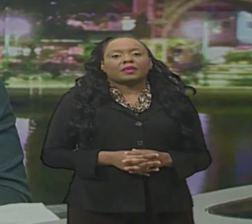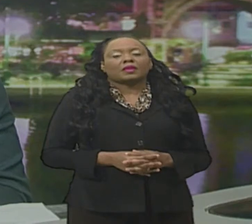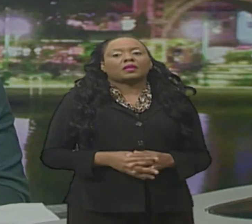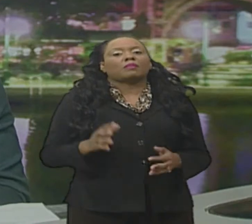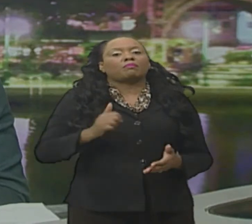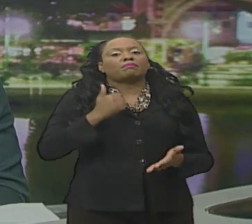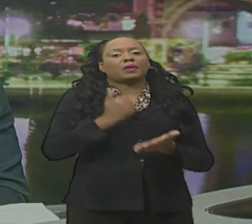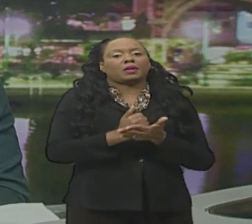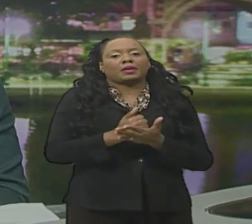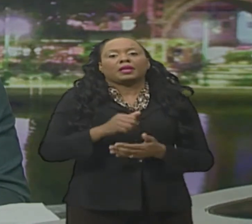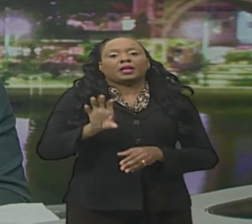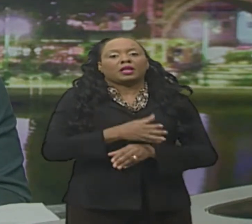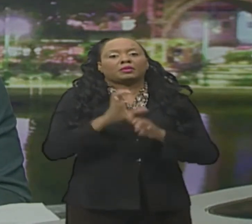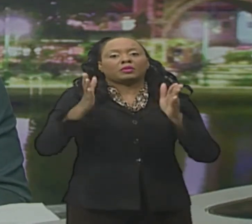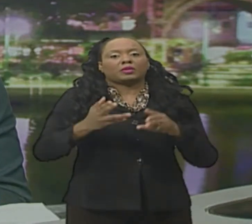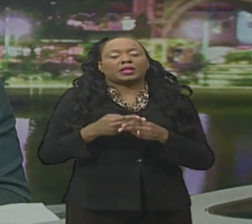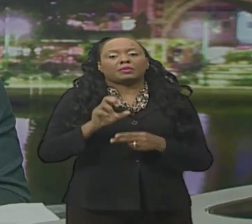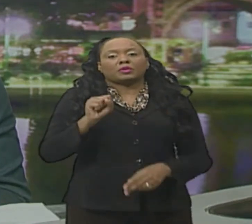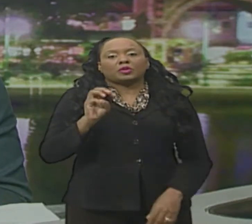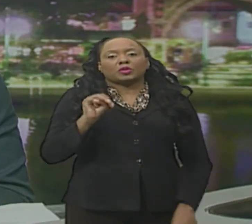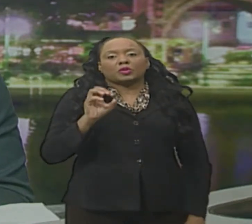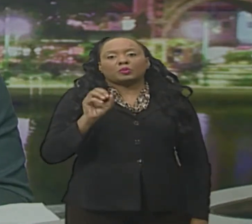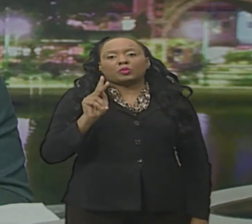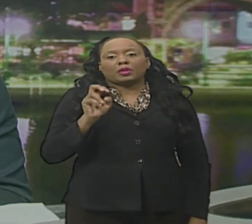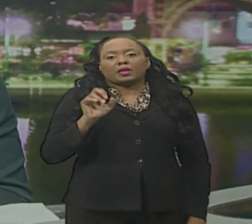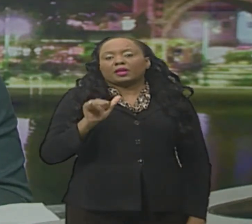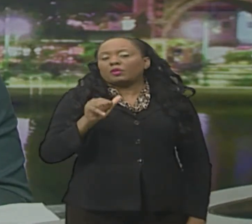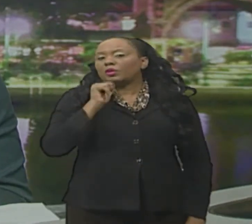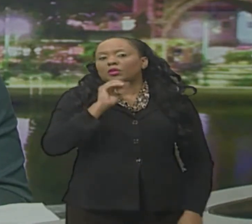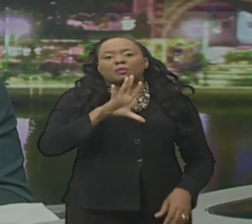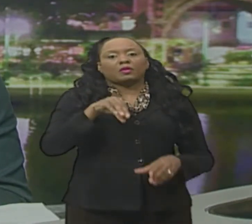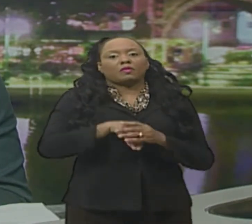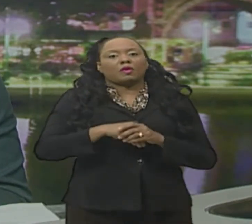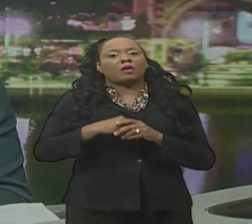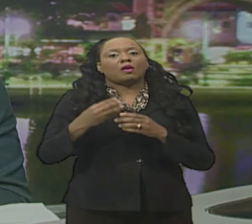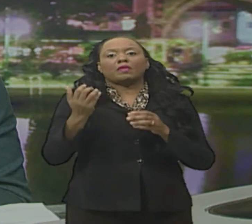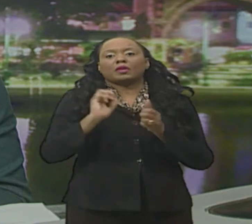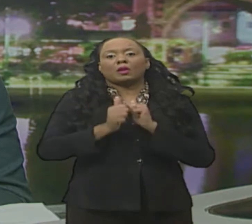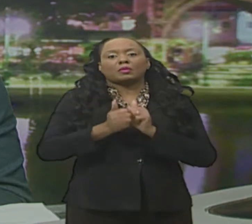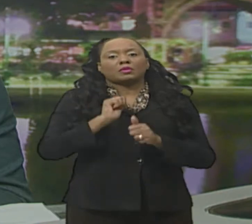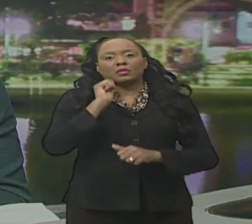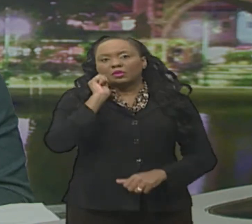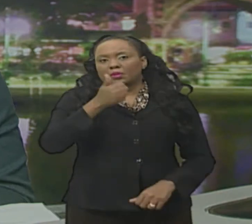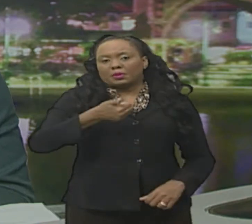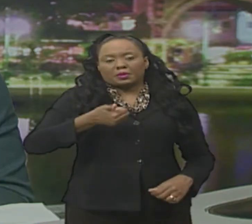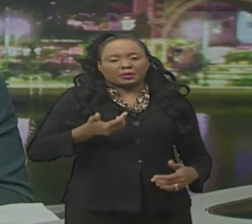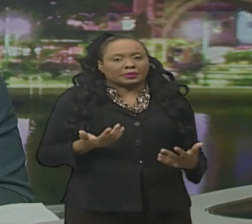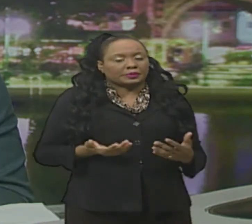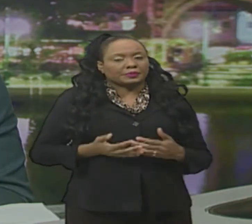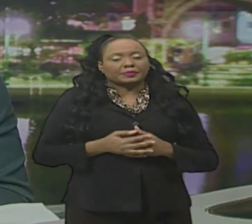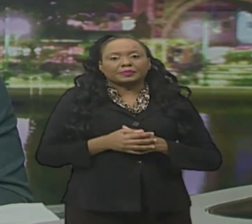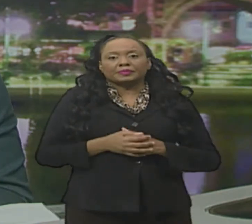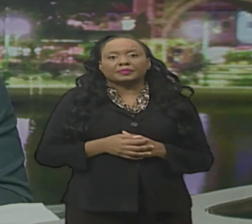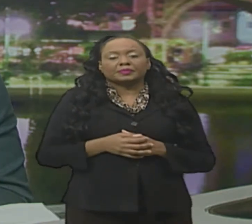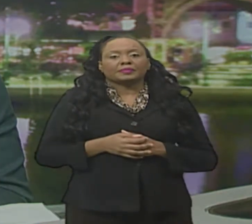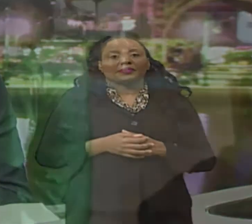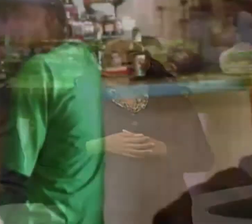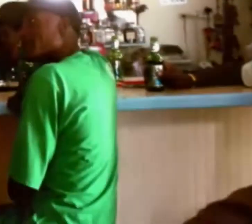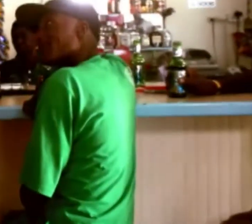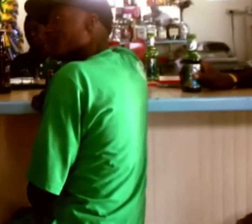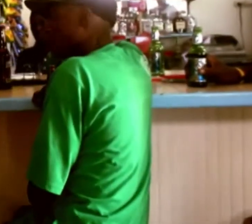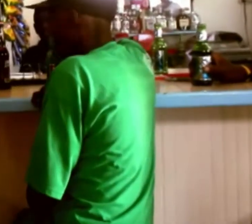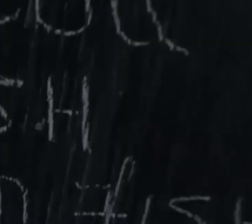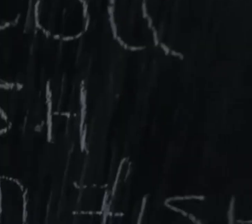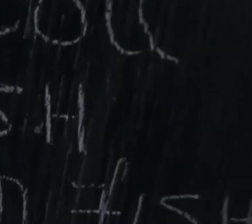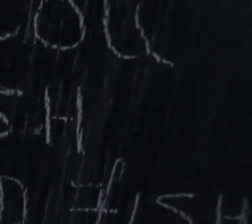It's official. Veteran Calypsonian William Smokey Burke is out of tomorrow's courtesy Mount Gay Pickety Crop final. The confirmation from